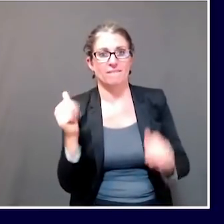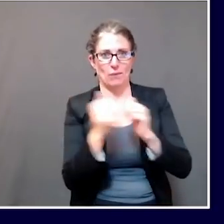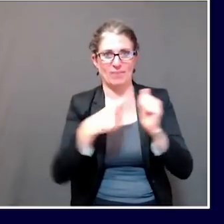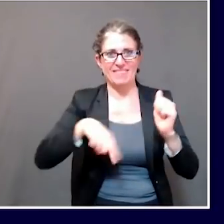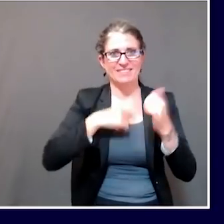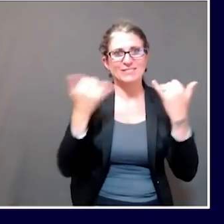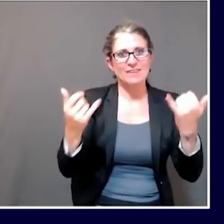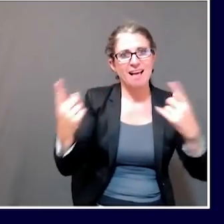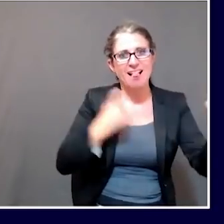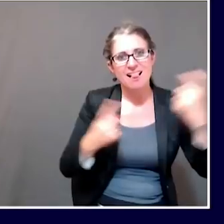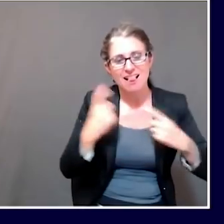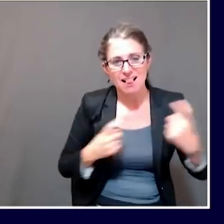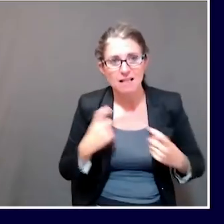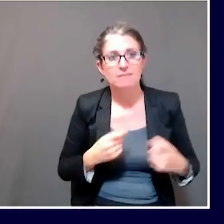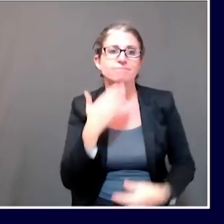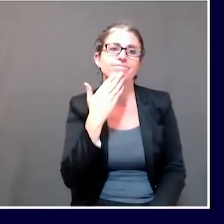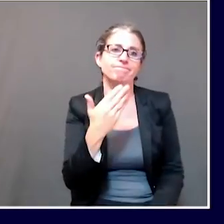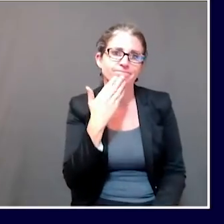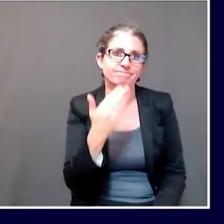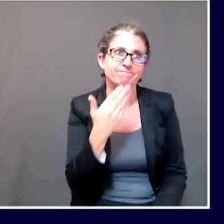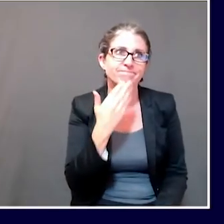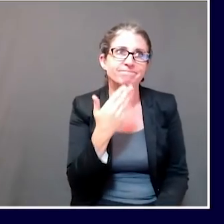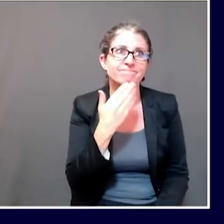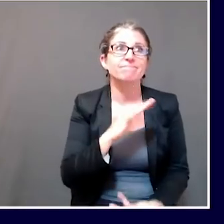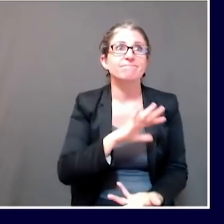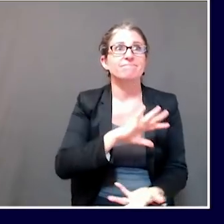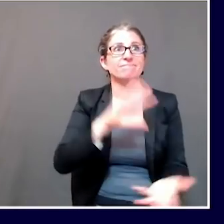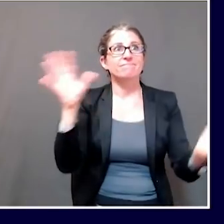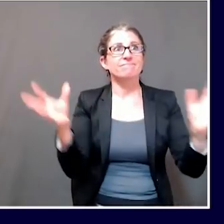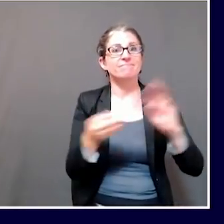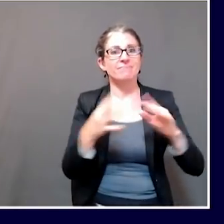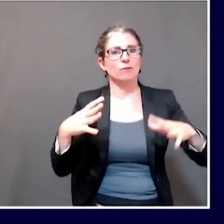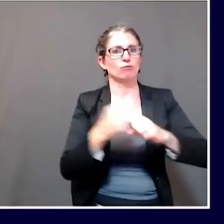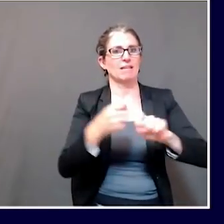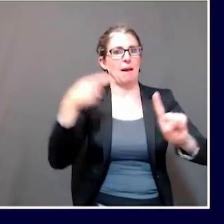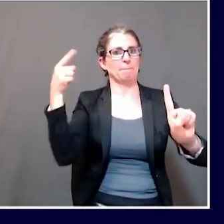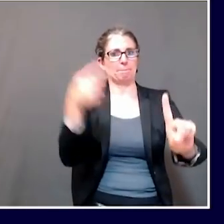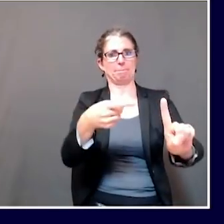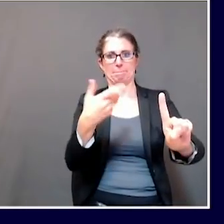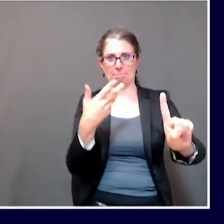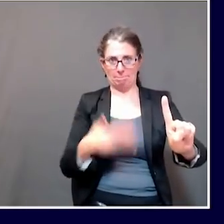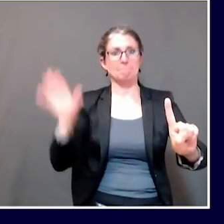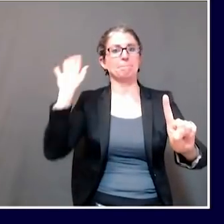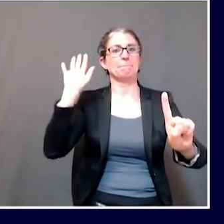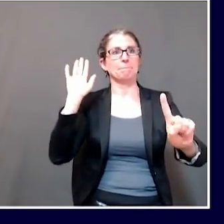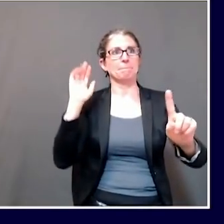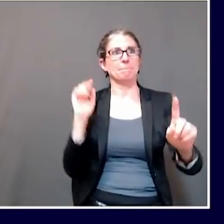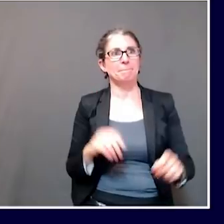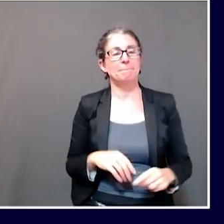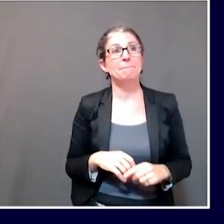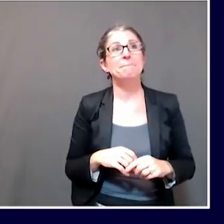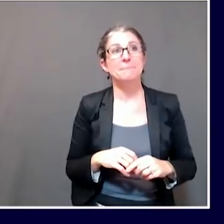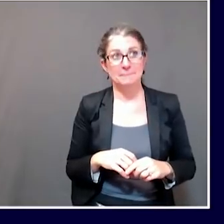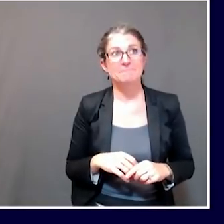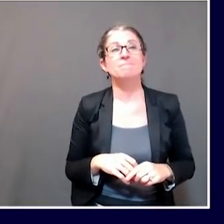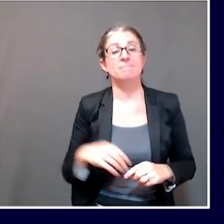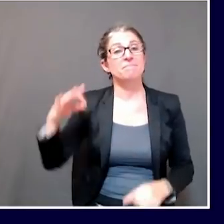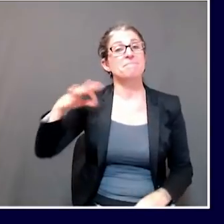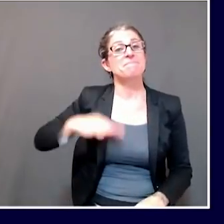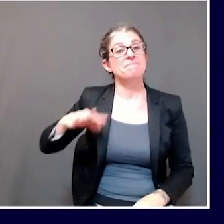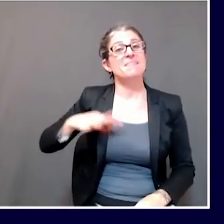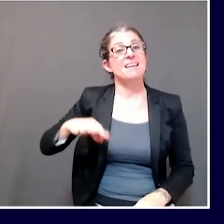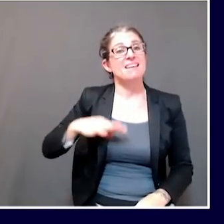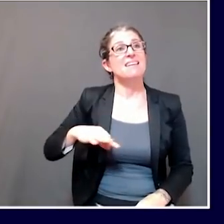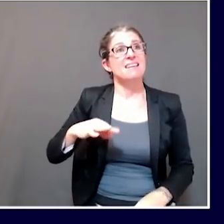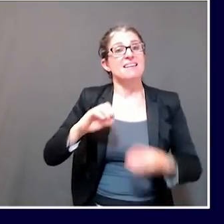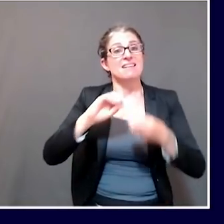adjourn, just to recap, although things in Maine have been encouraging to date, the reason that they have been